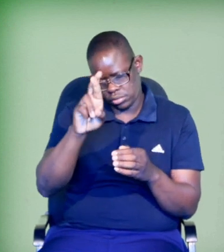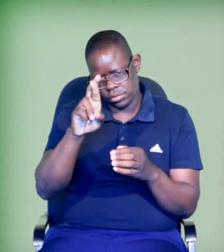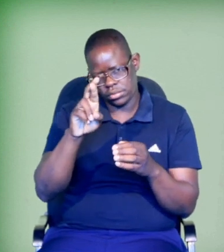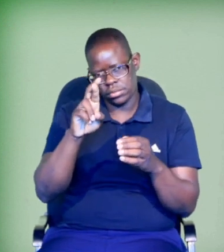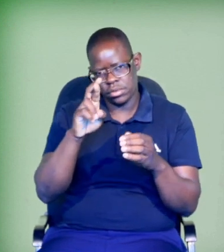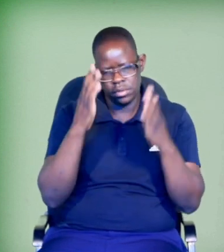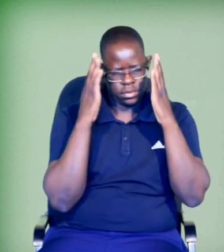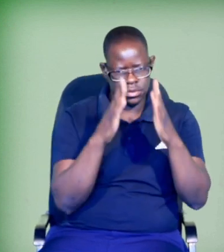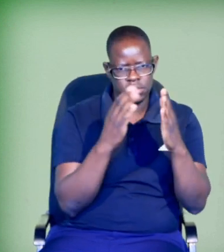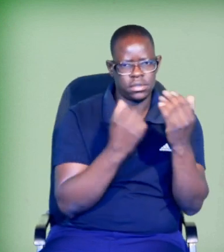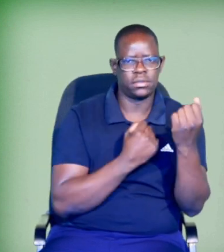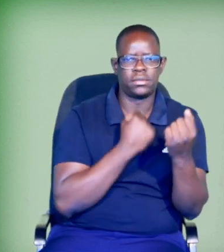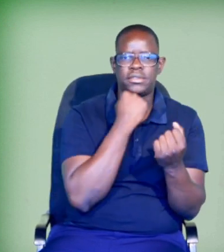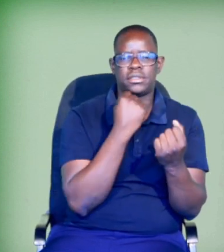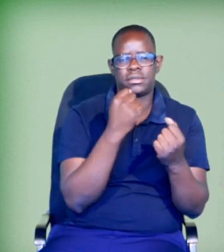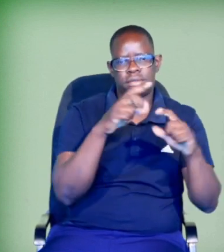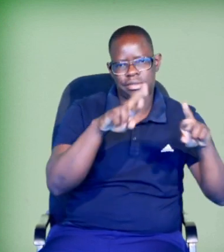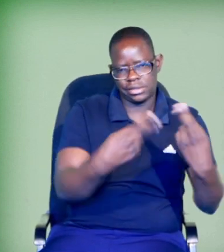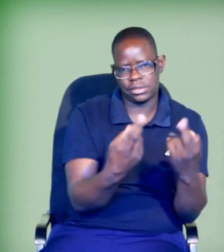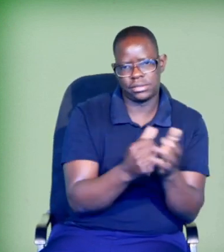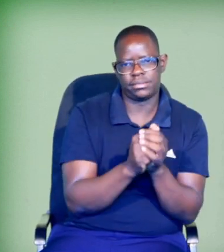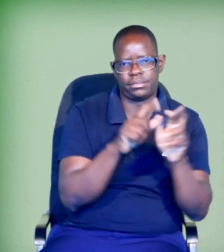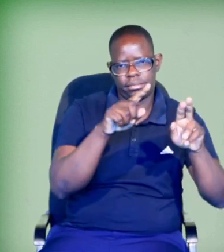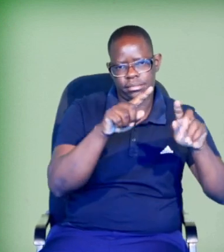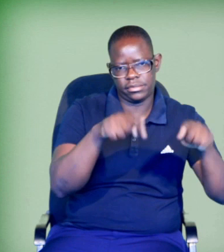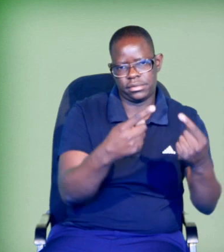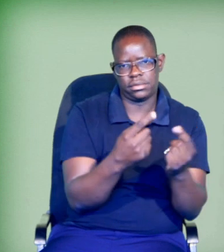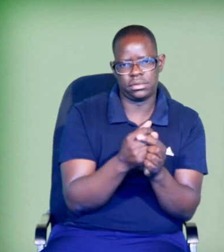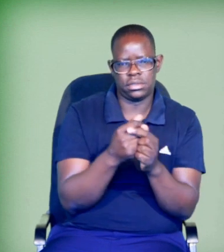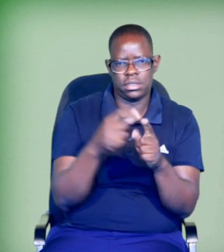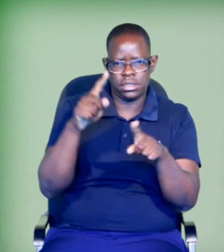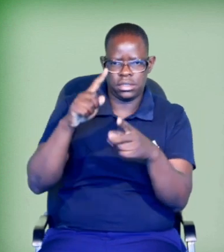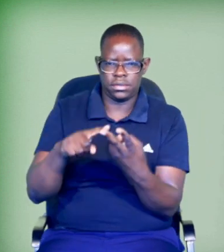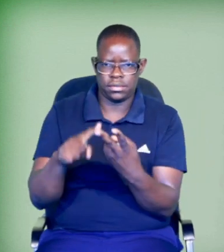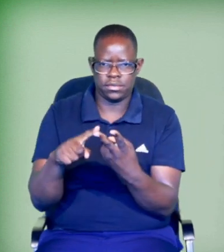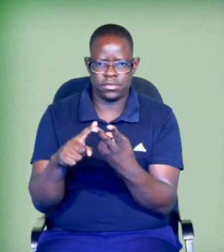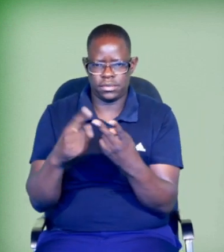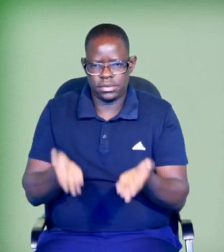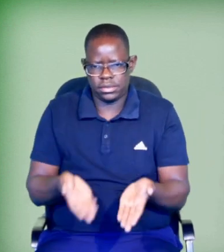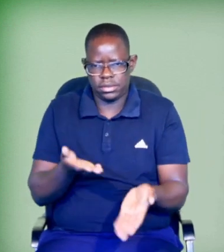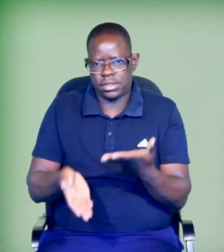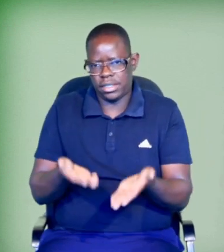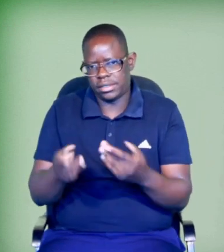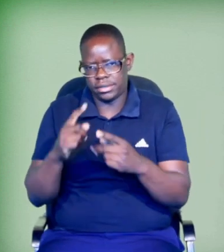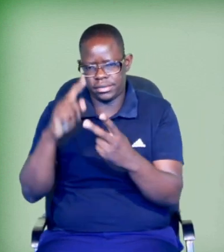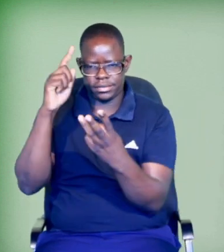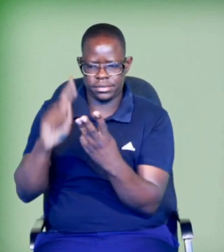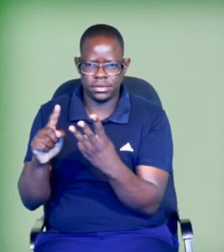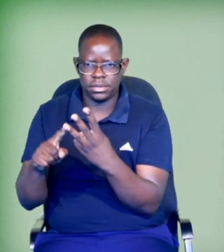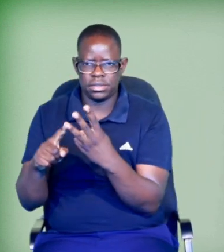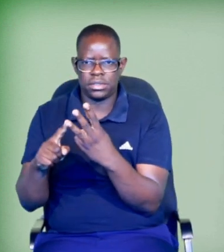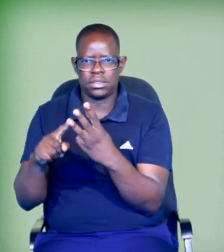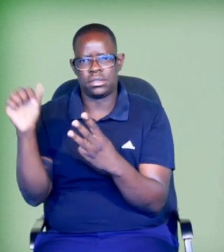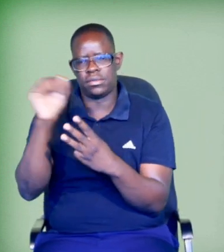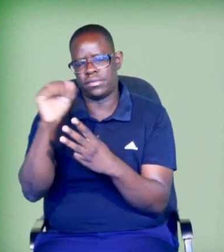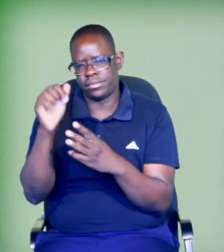businesses that concentrate on the production of engine parts. The core function of another business is on the production of tires, and another is mainly